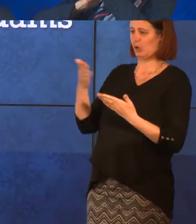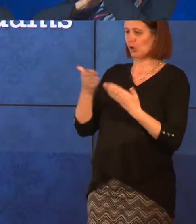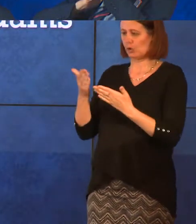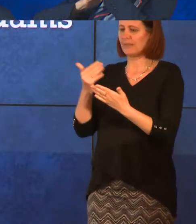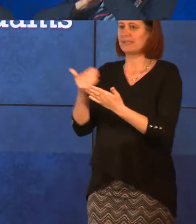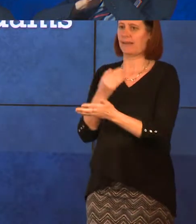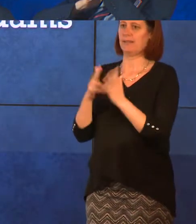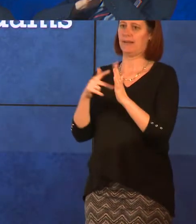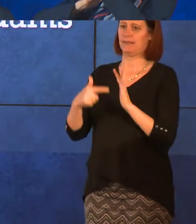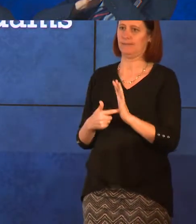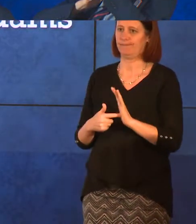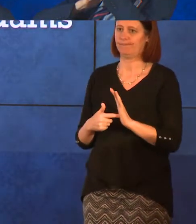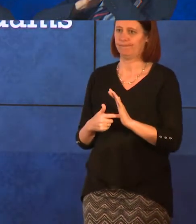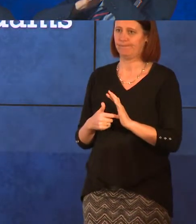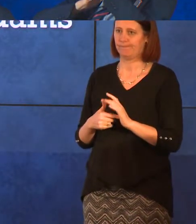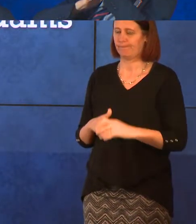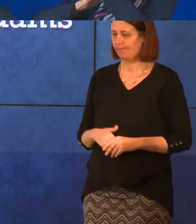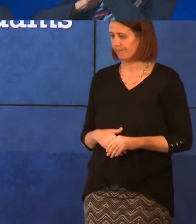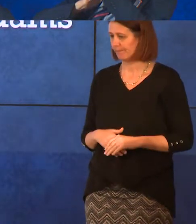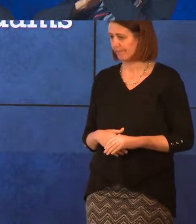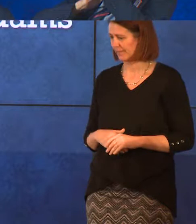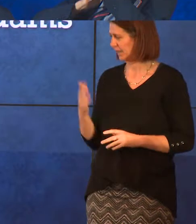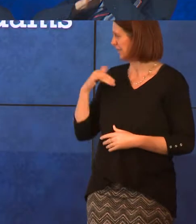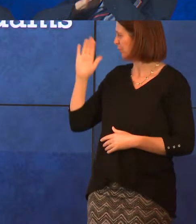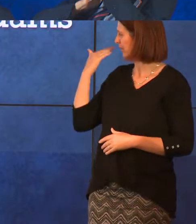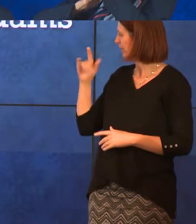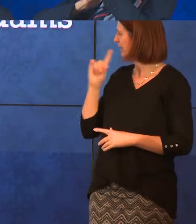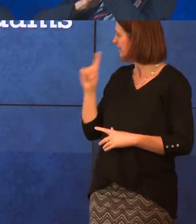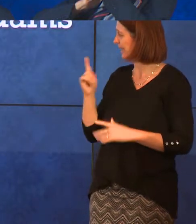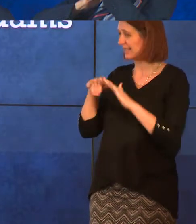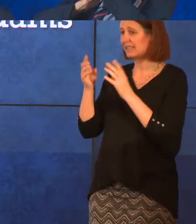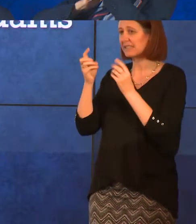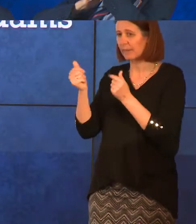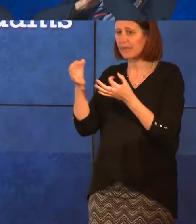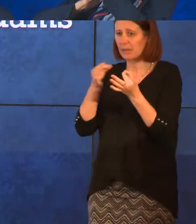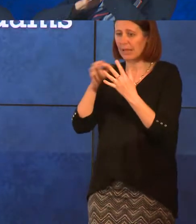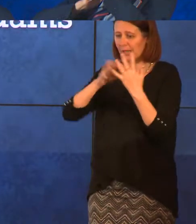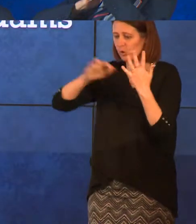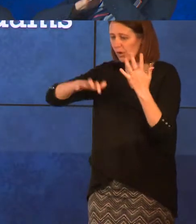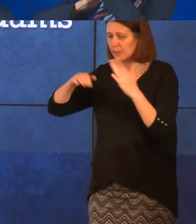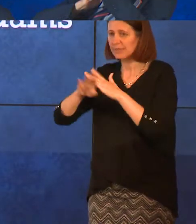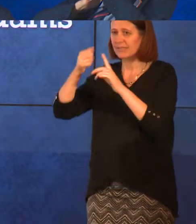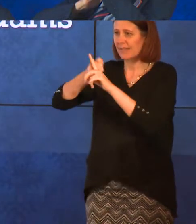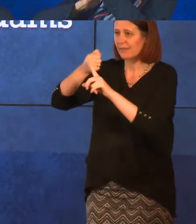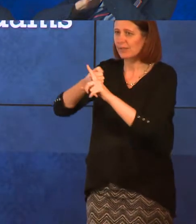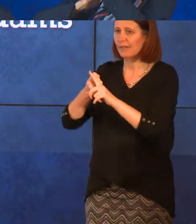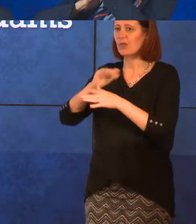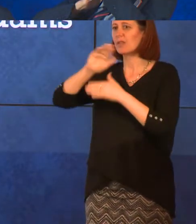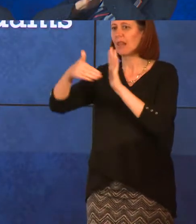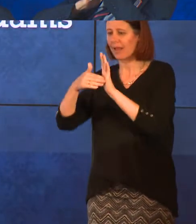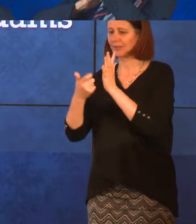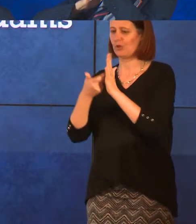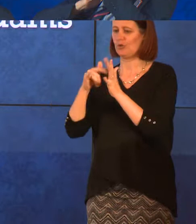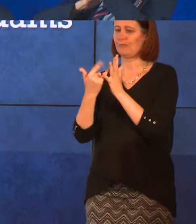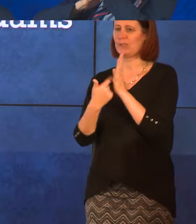safety net. So it was previously, I think, referred to in some of the planning documents and advocacy as a provider of last resort, but it's